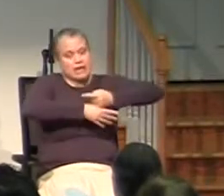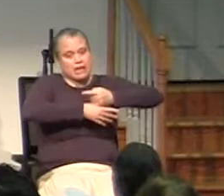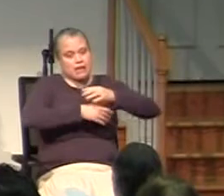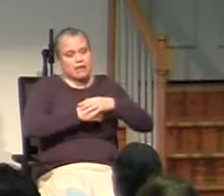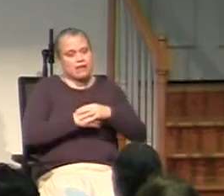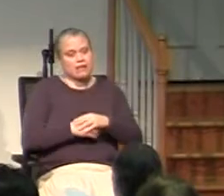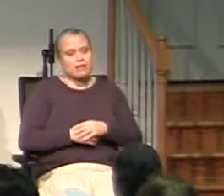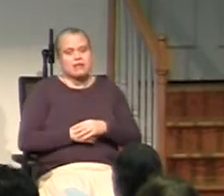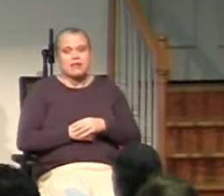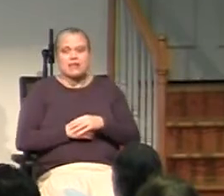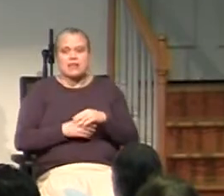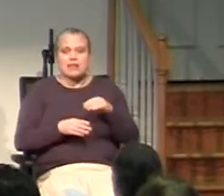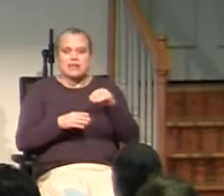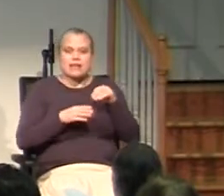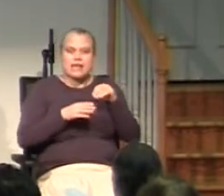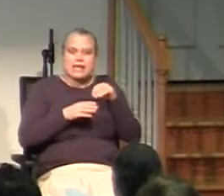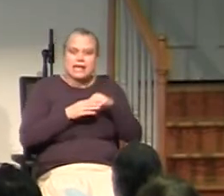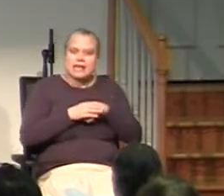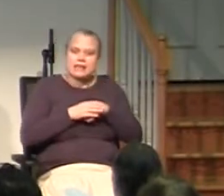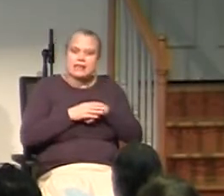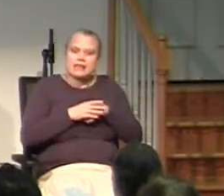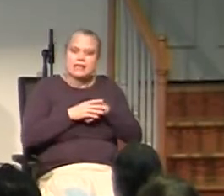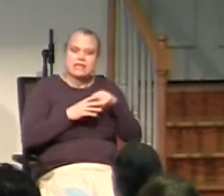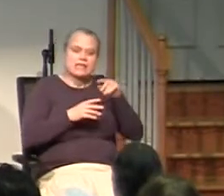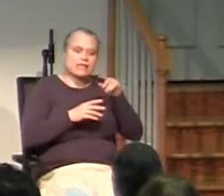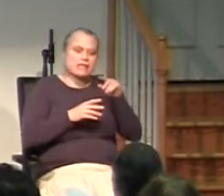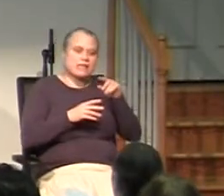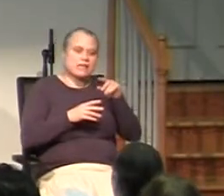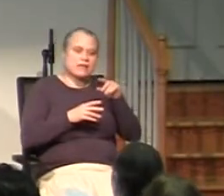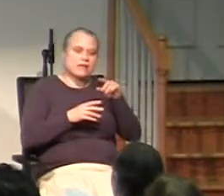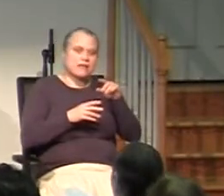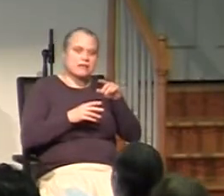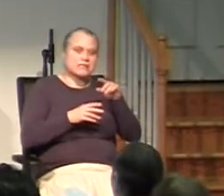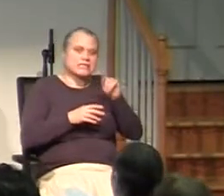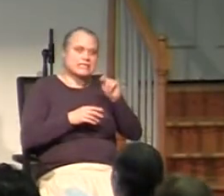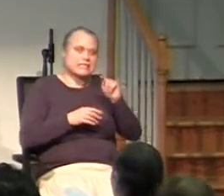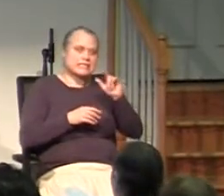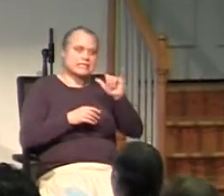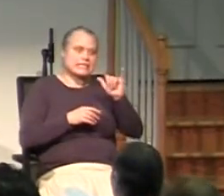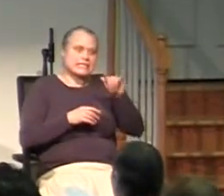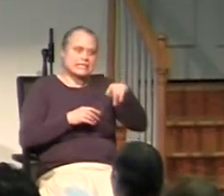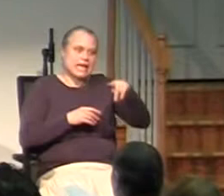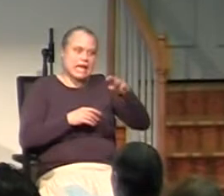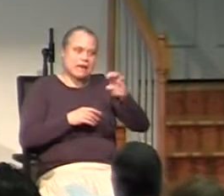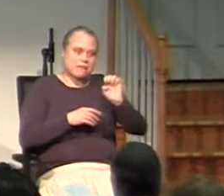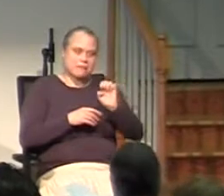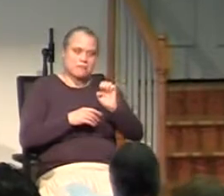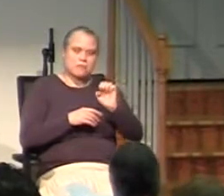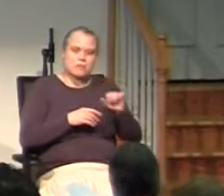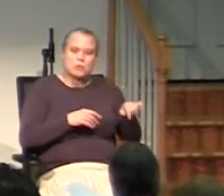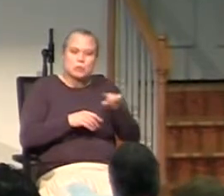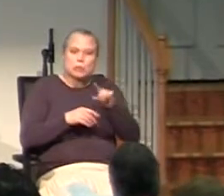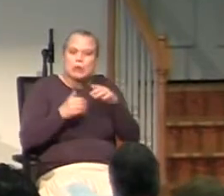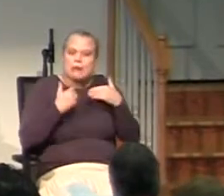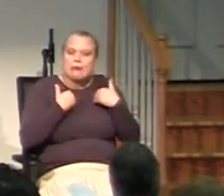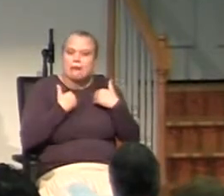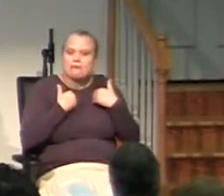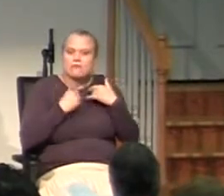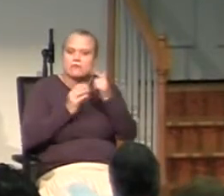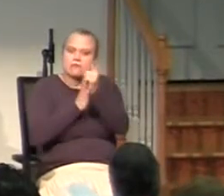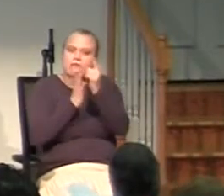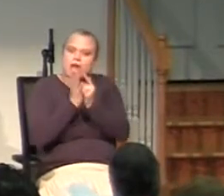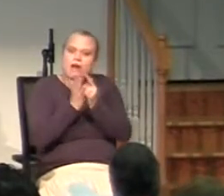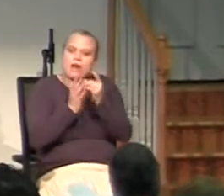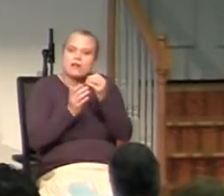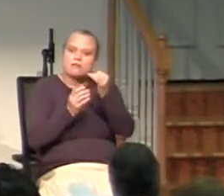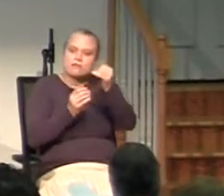In the type, you have two things in the type that symbolize the work of Christ. Well, first, you have the law of God. You have the death